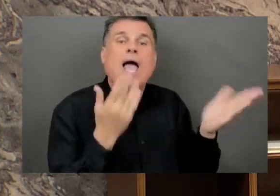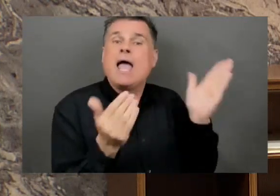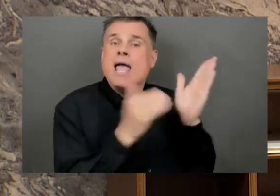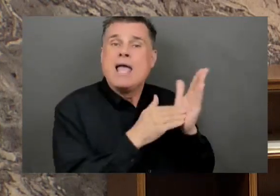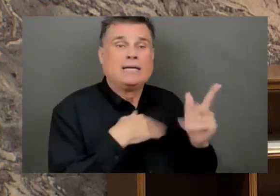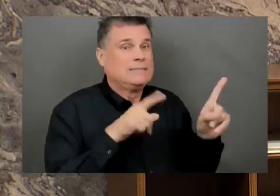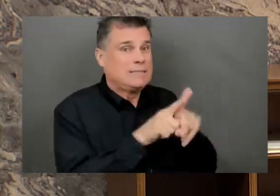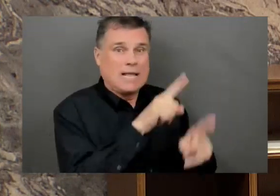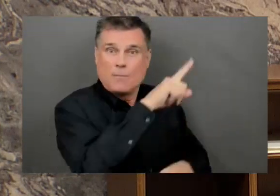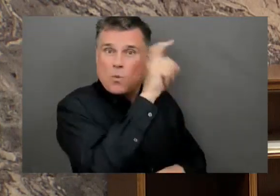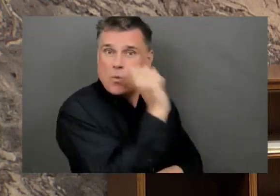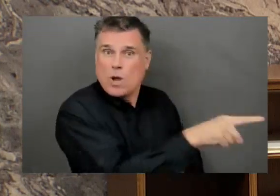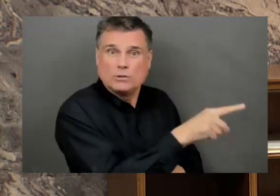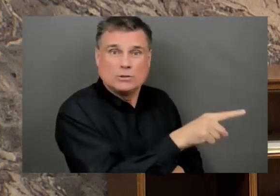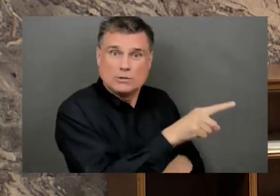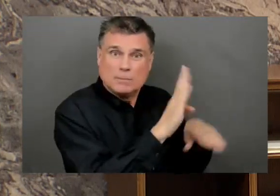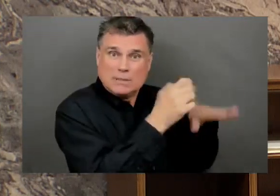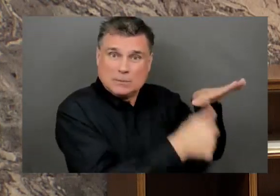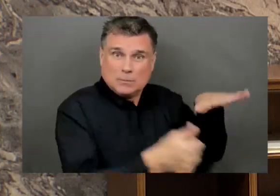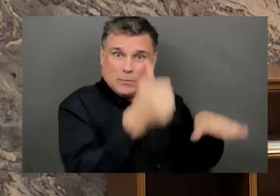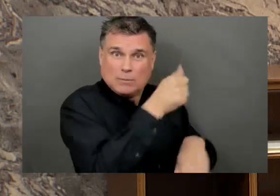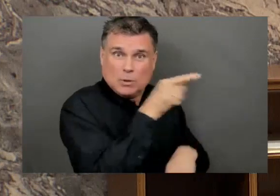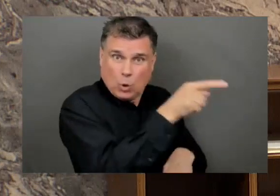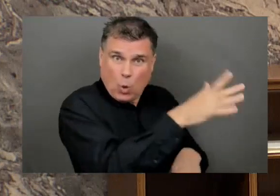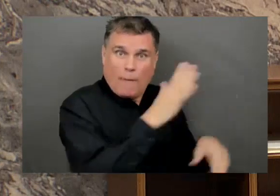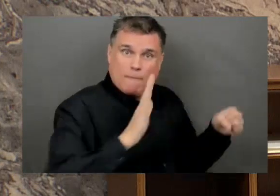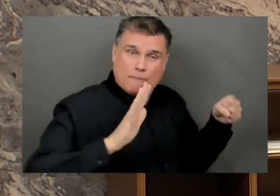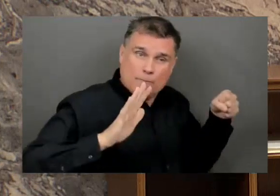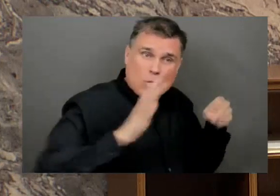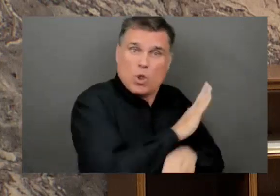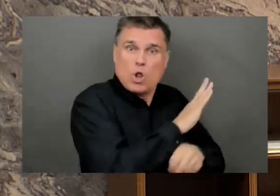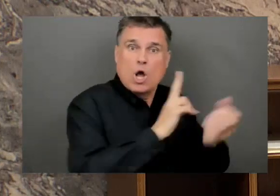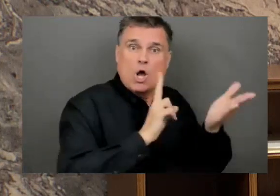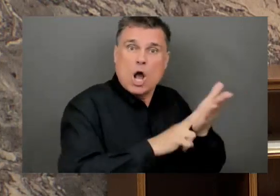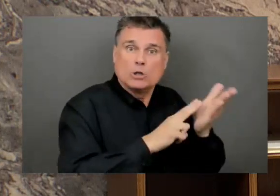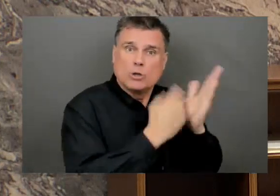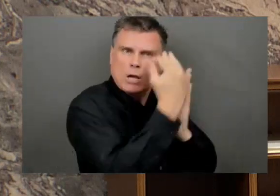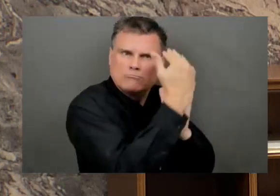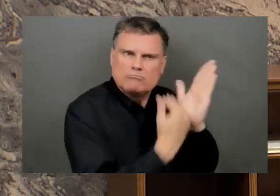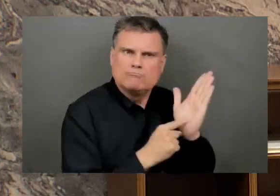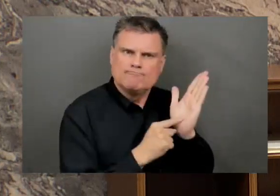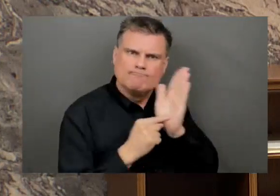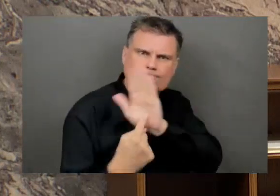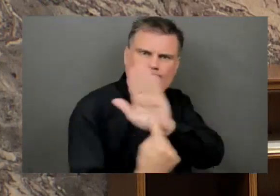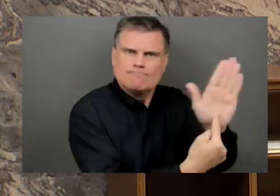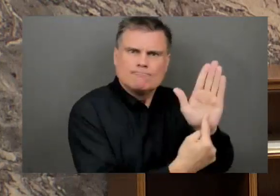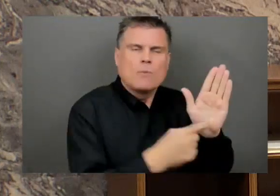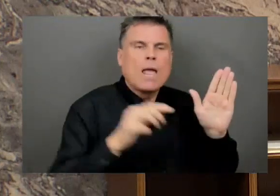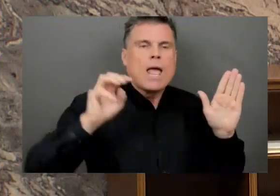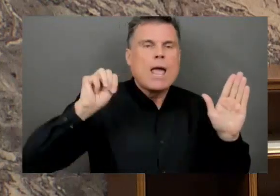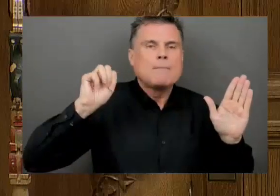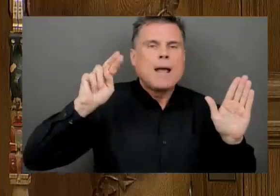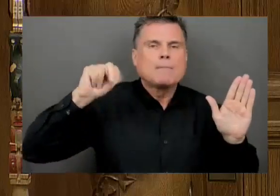the full unredacted copy of the MMP contract here today?